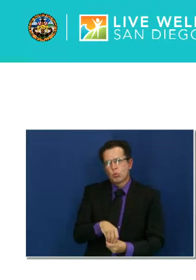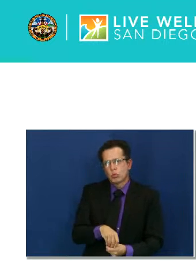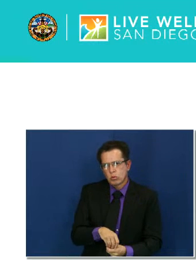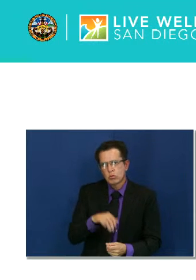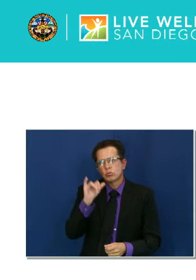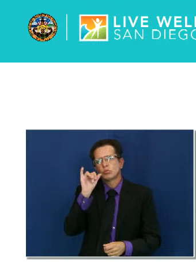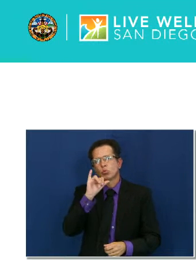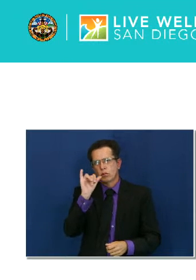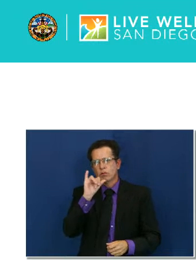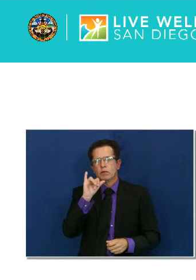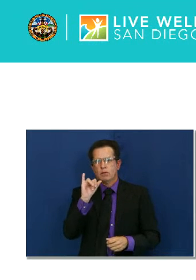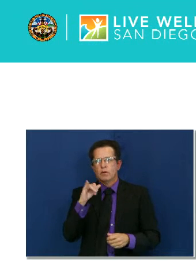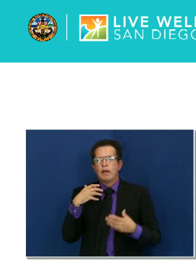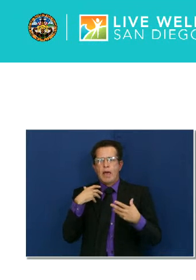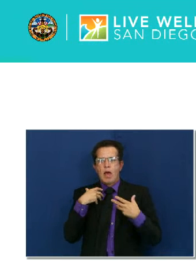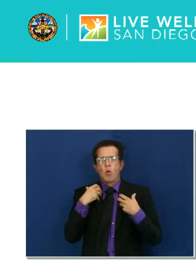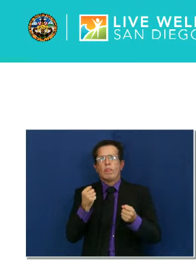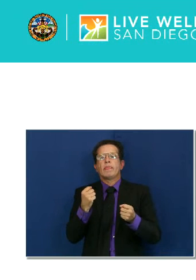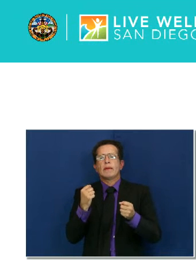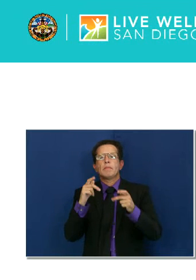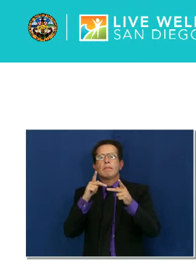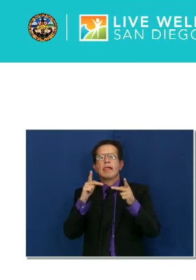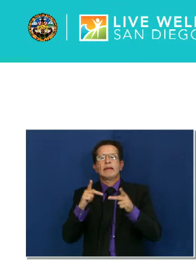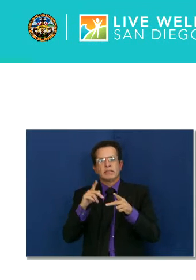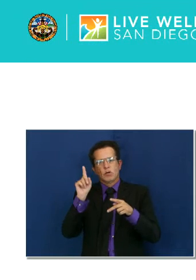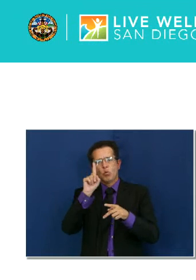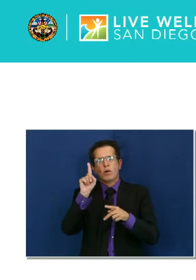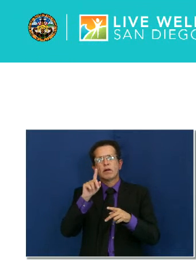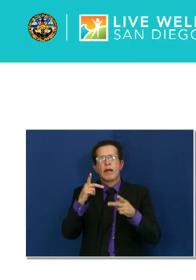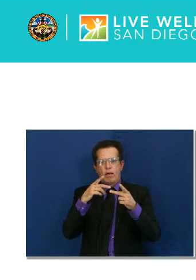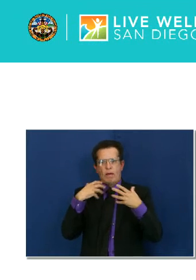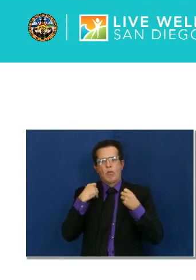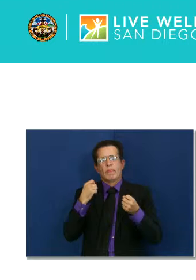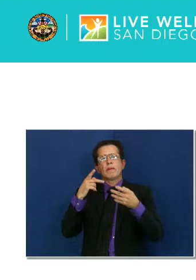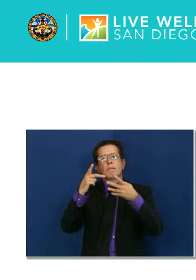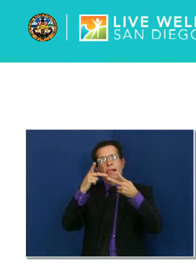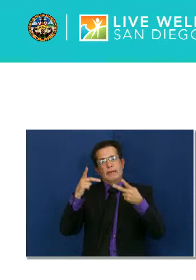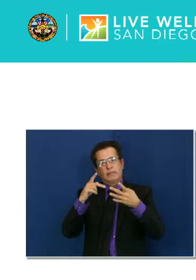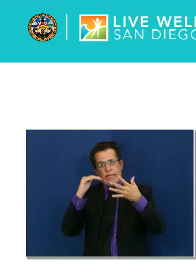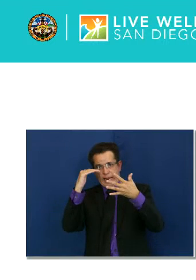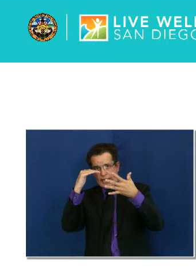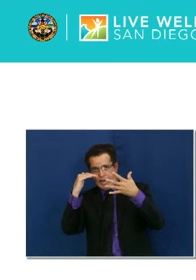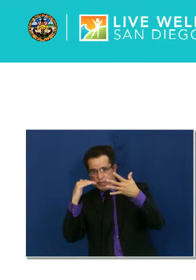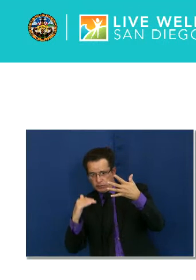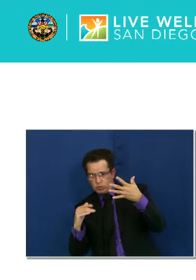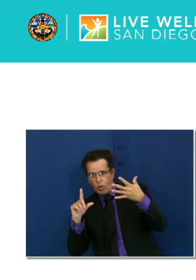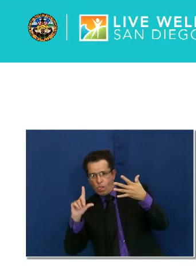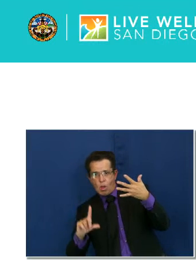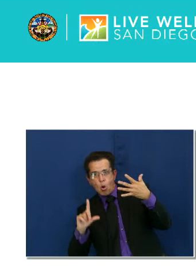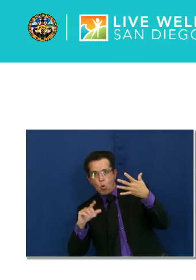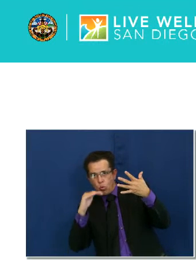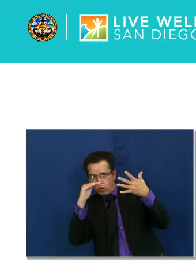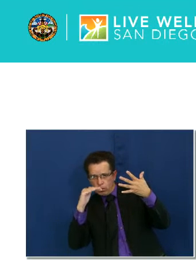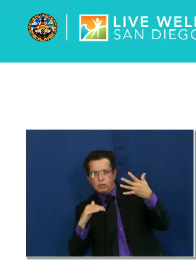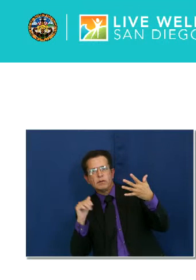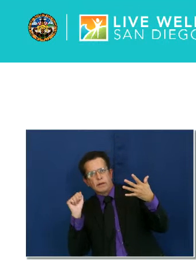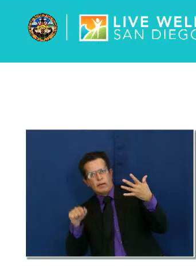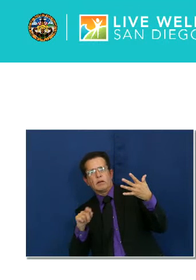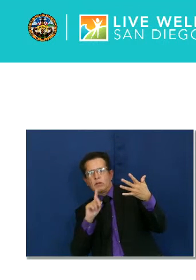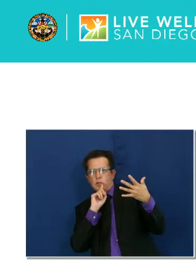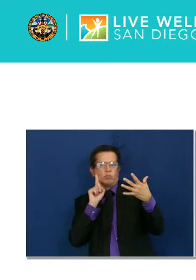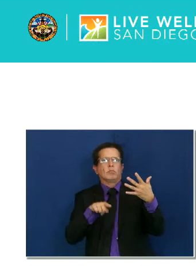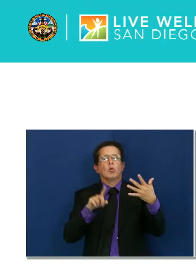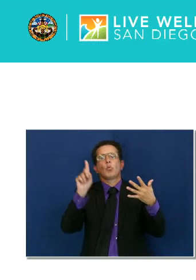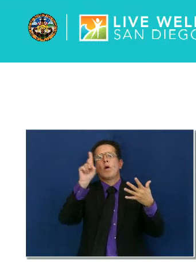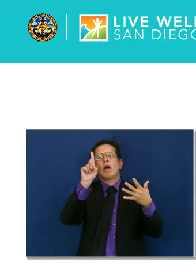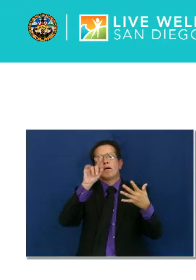the concept of the Healthy Places Index, or the lower quartile, to determine where